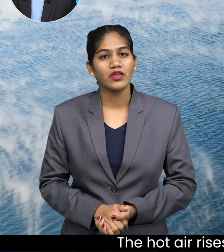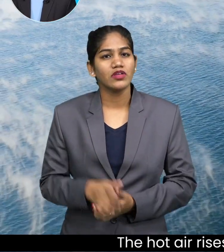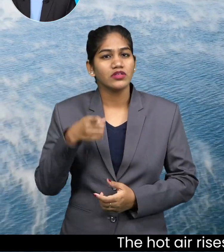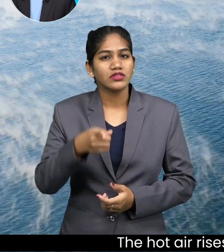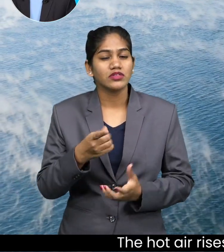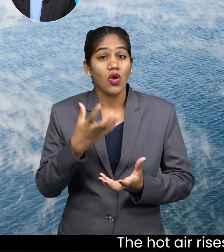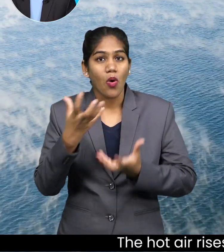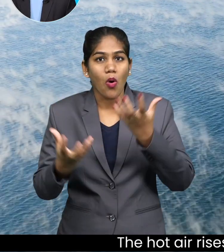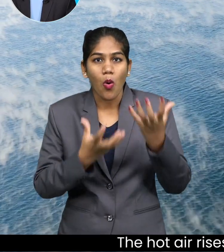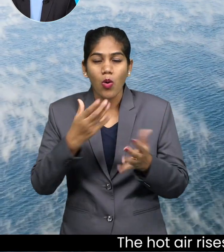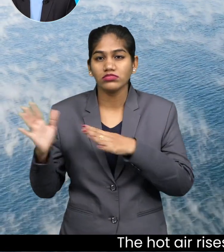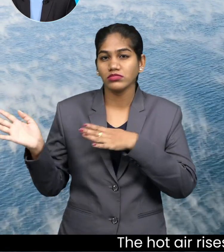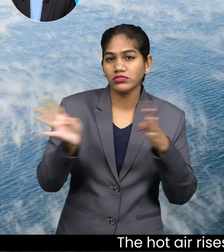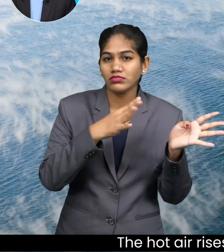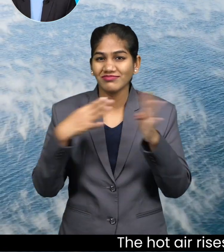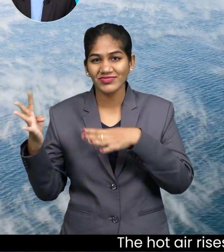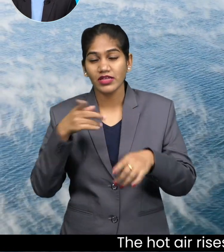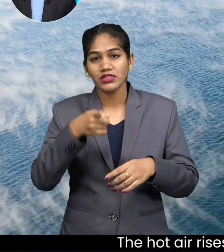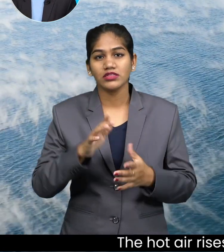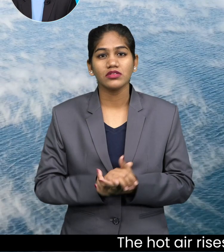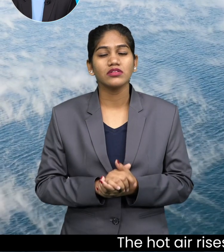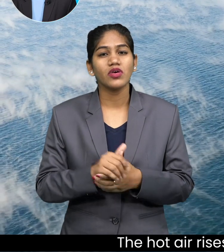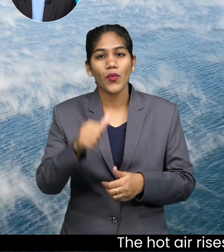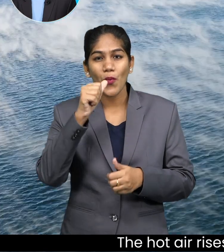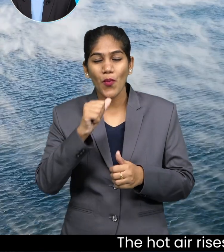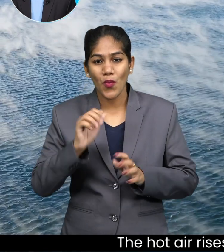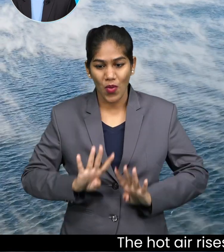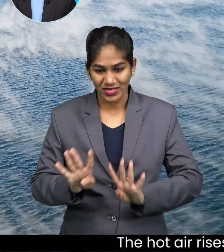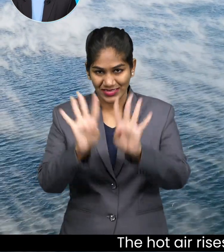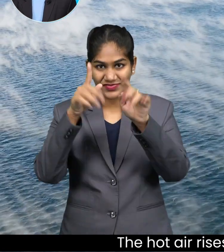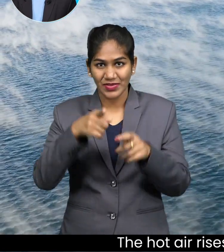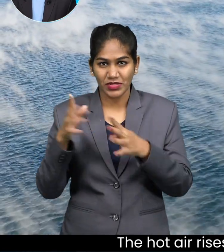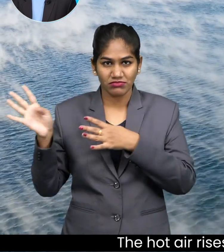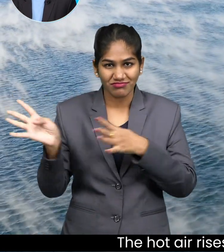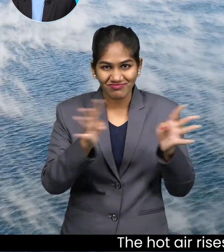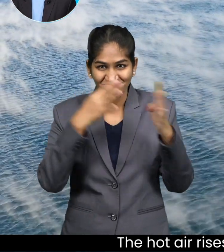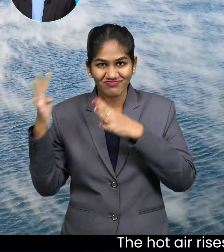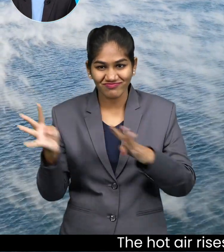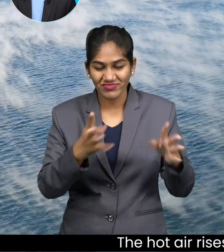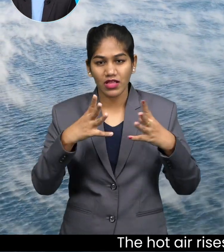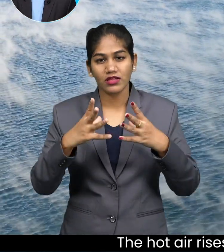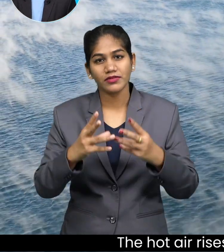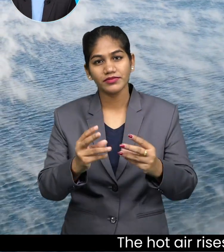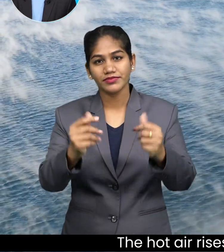The hot air rises carrying the water vapor with it.